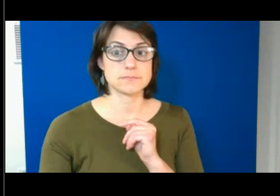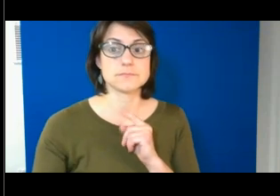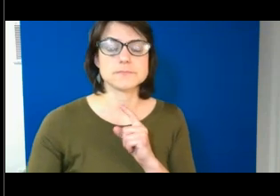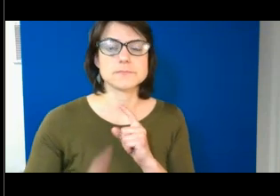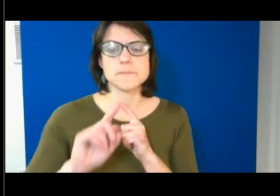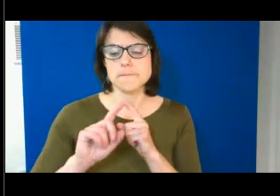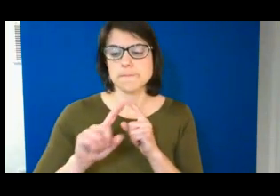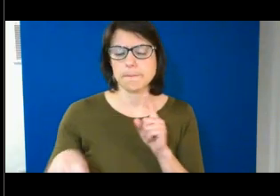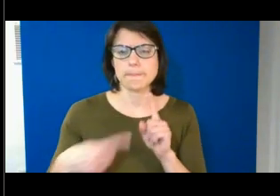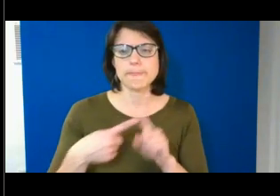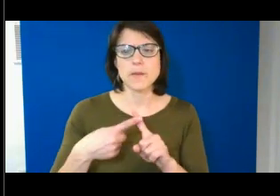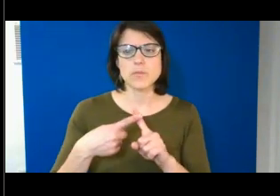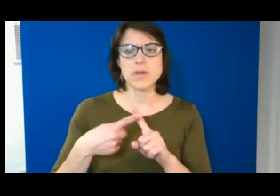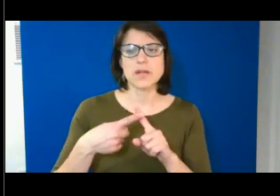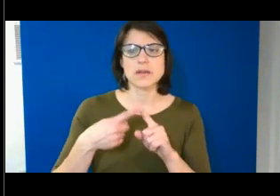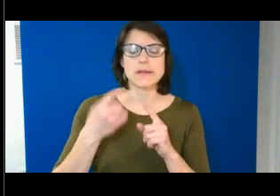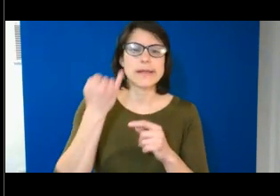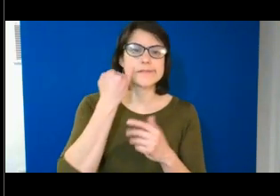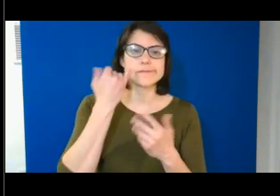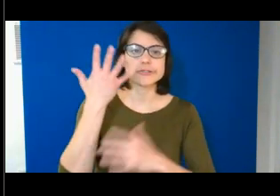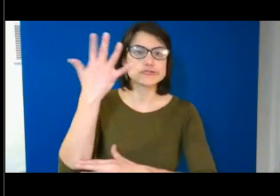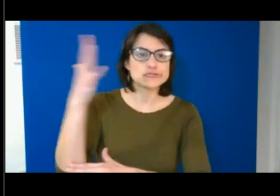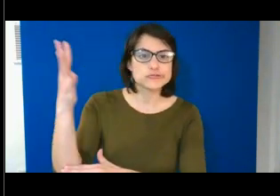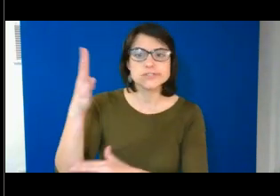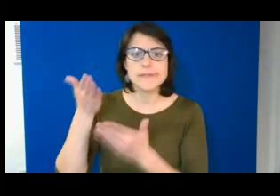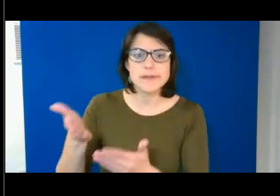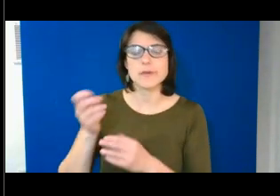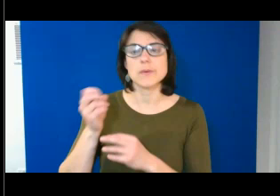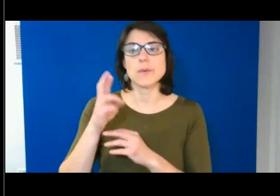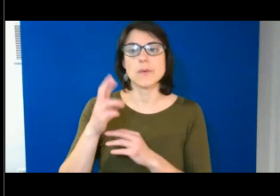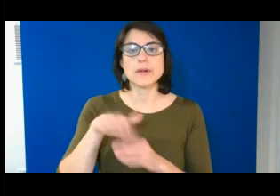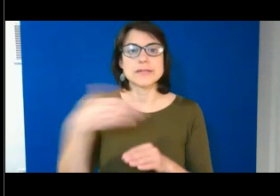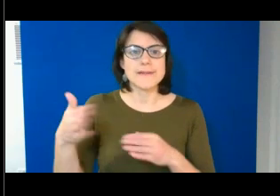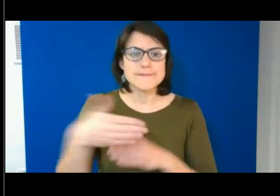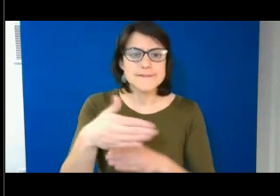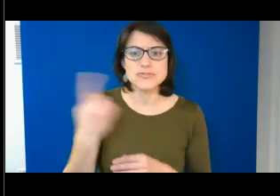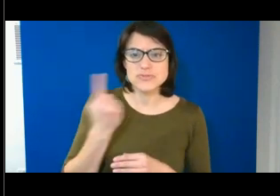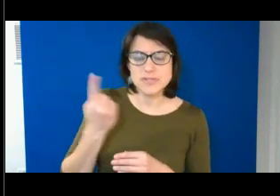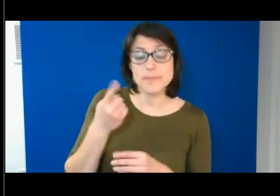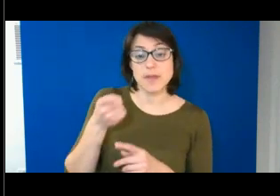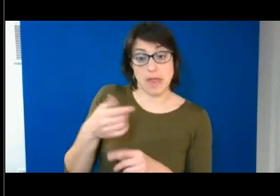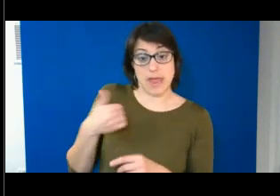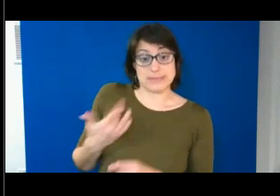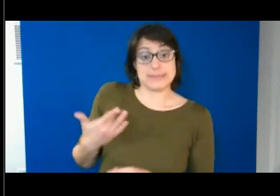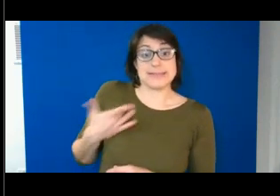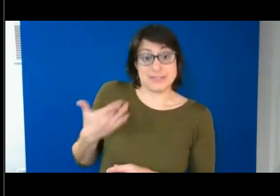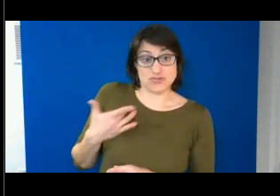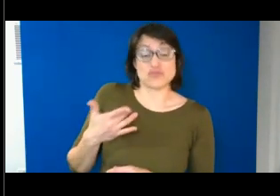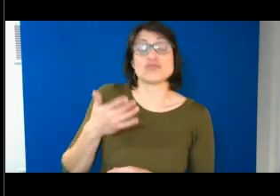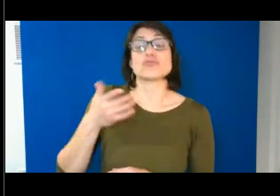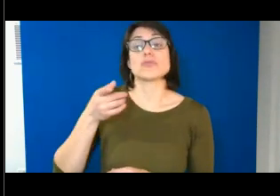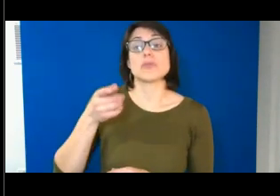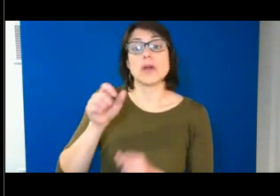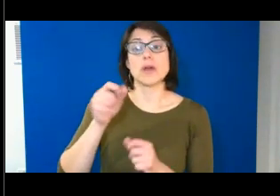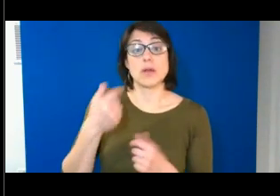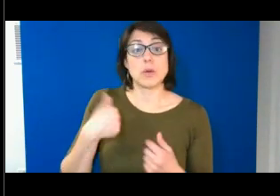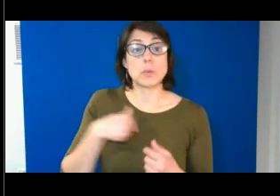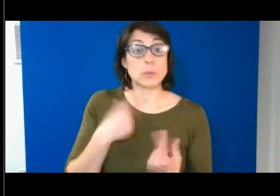big a dead peak. What do we know, right? So it can hit our a sensor. So what we do is actually we close the